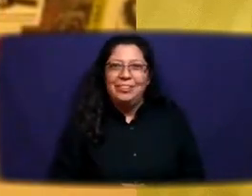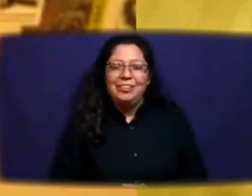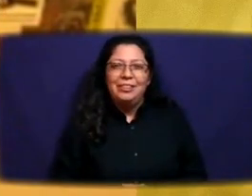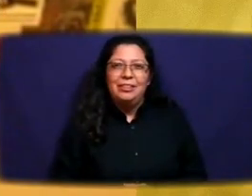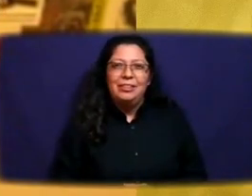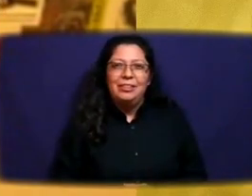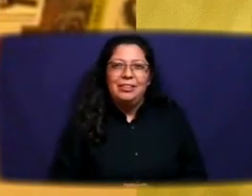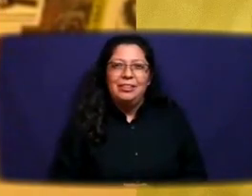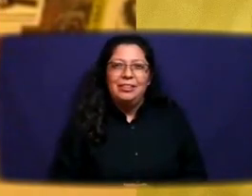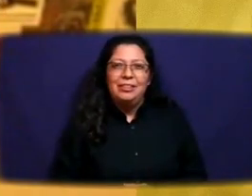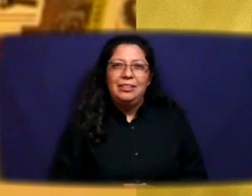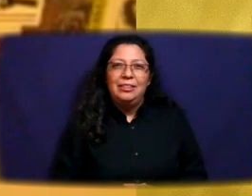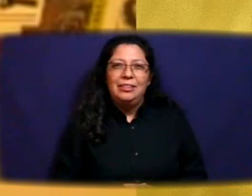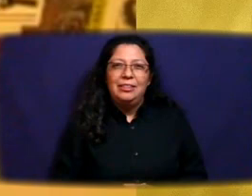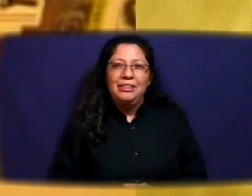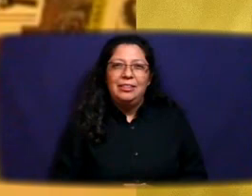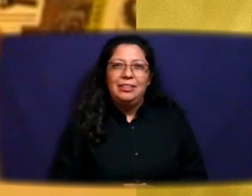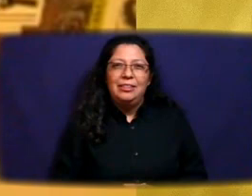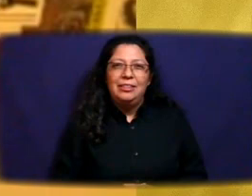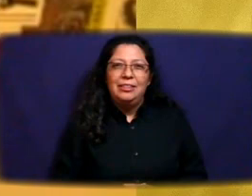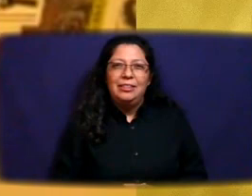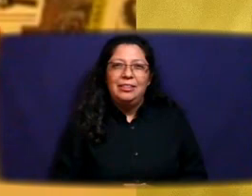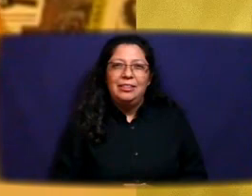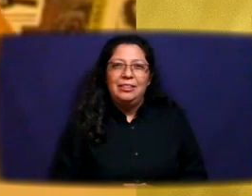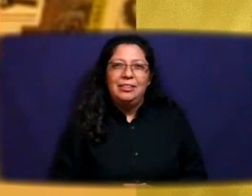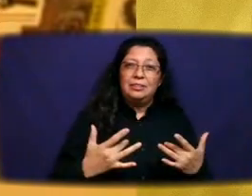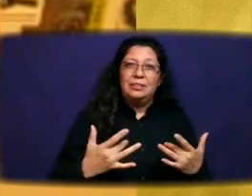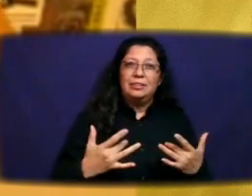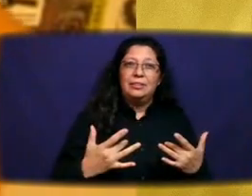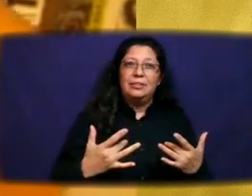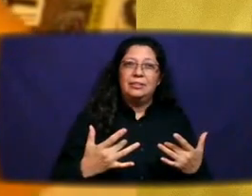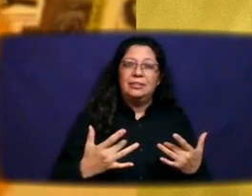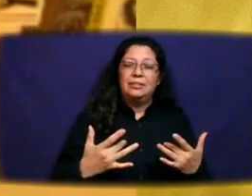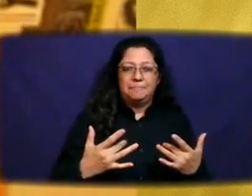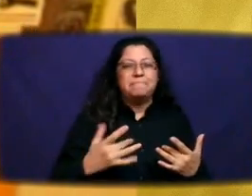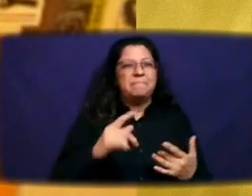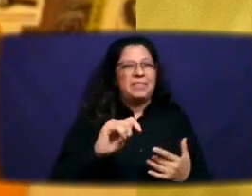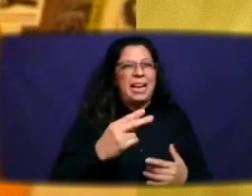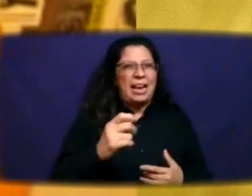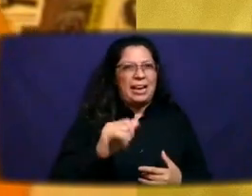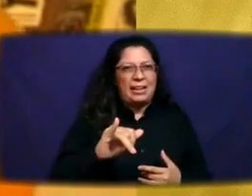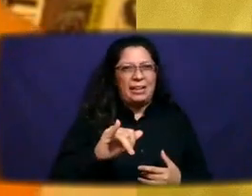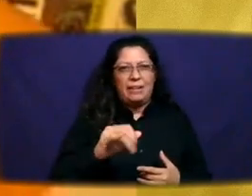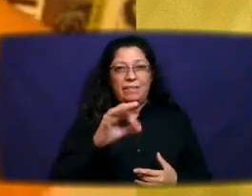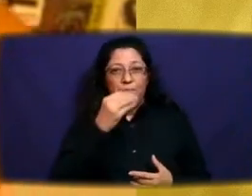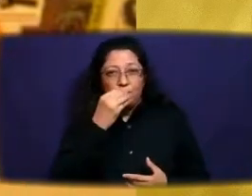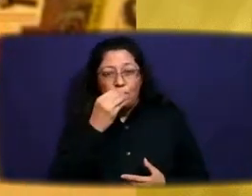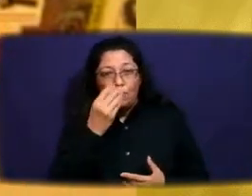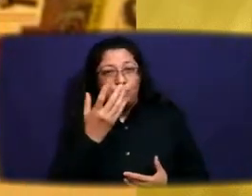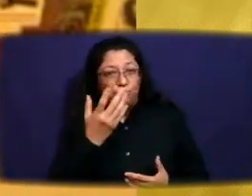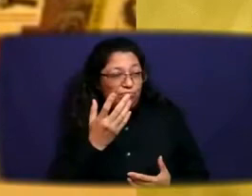On special occasions, we like to treat ourselves to Thai food on Cesar Chavez